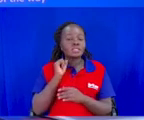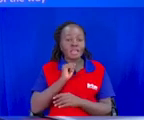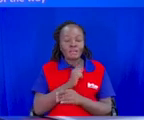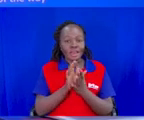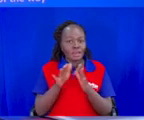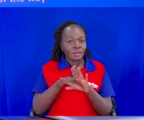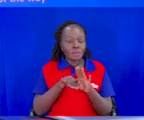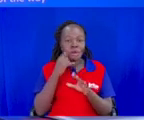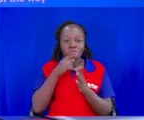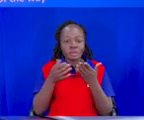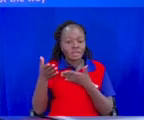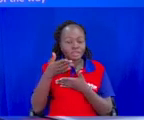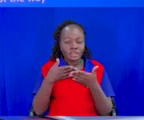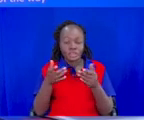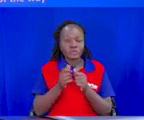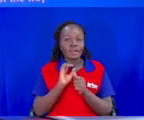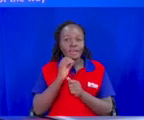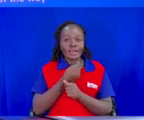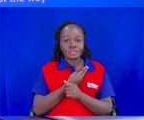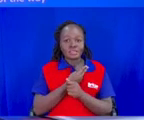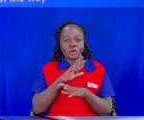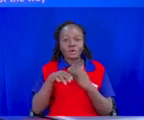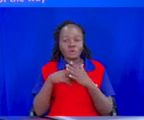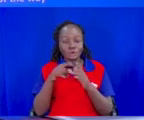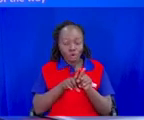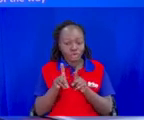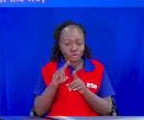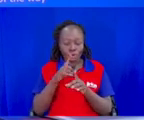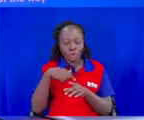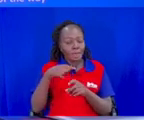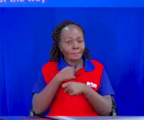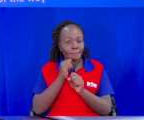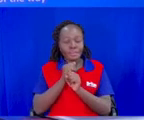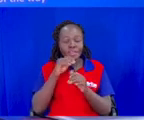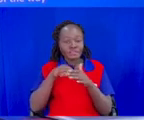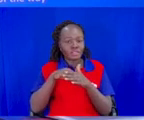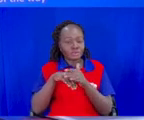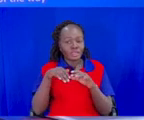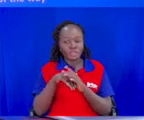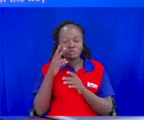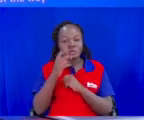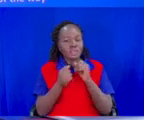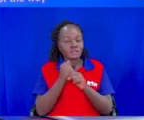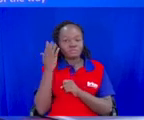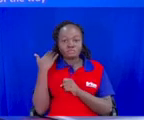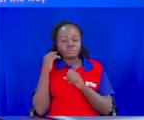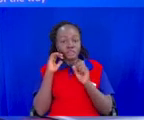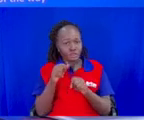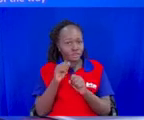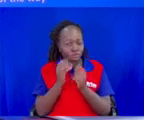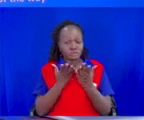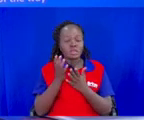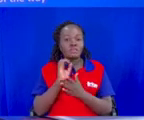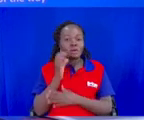Britam. We have also made investments over the last 1 or 2 years that have allowed us to be able to serve our customers